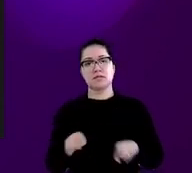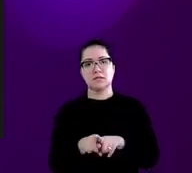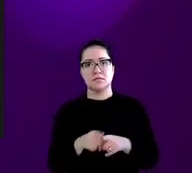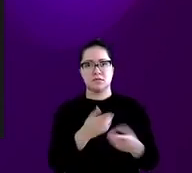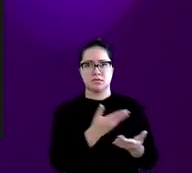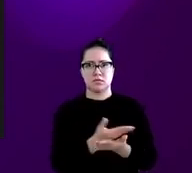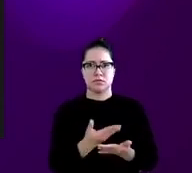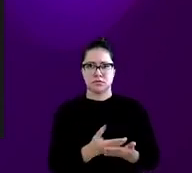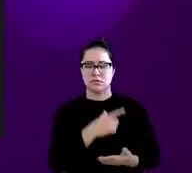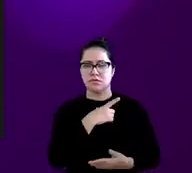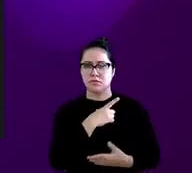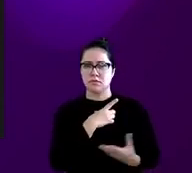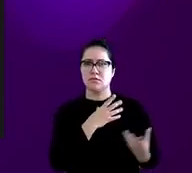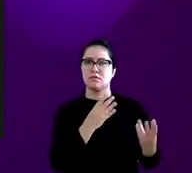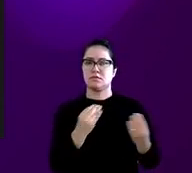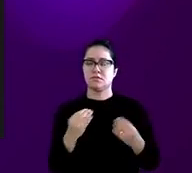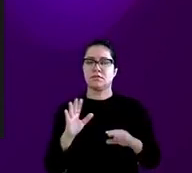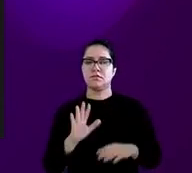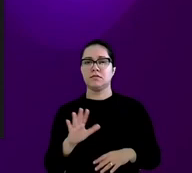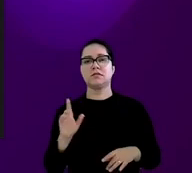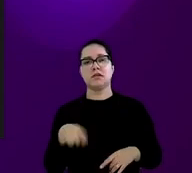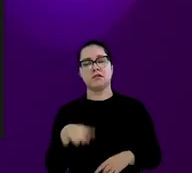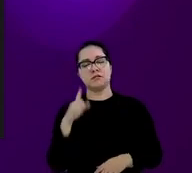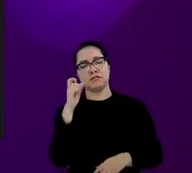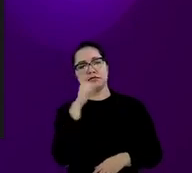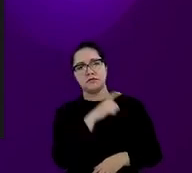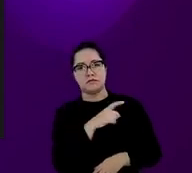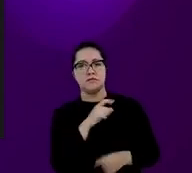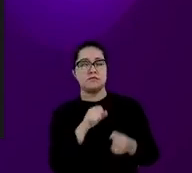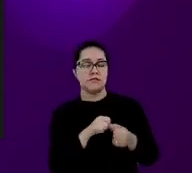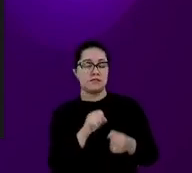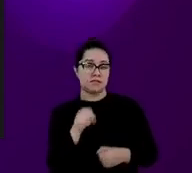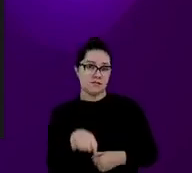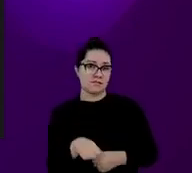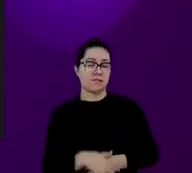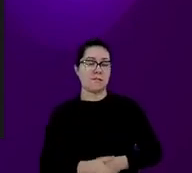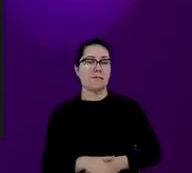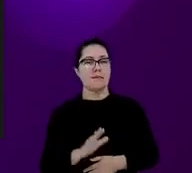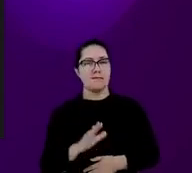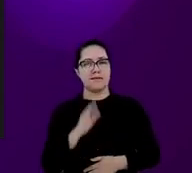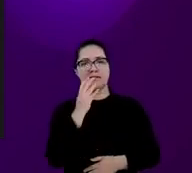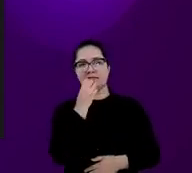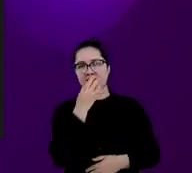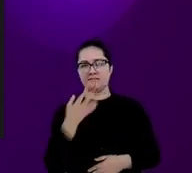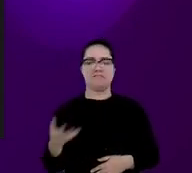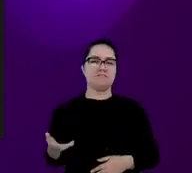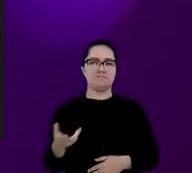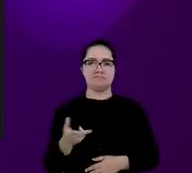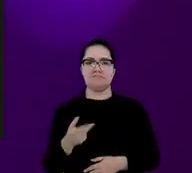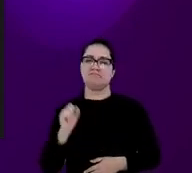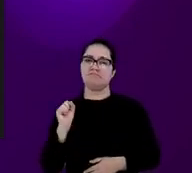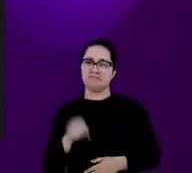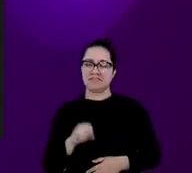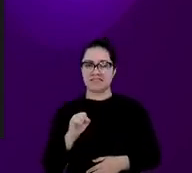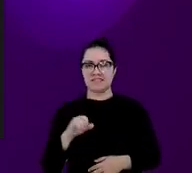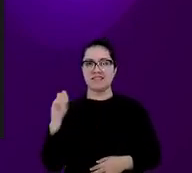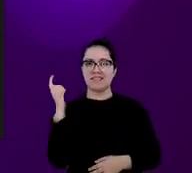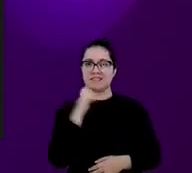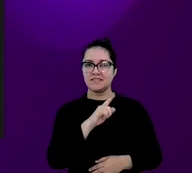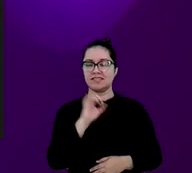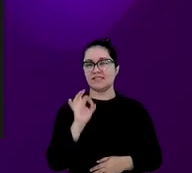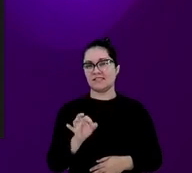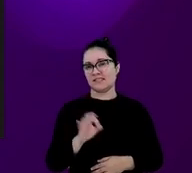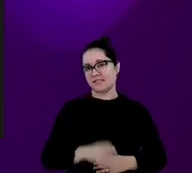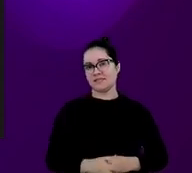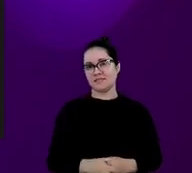make it, but it would be really, really amazing if it could be done and created medical